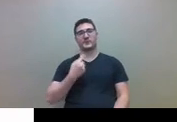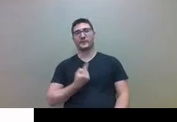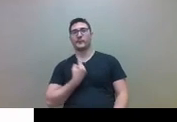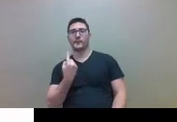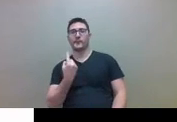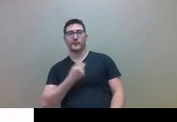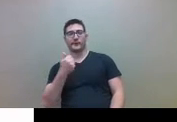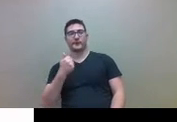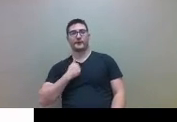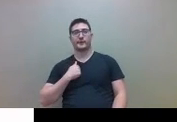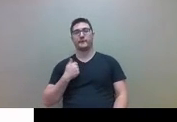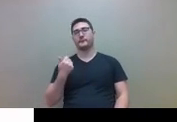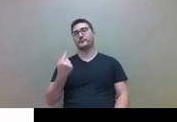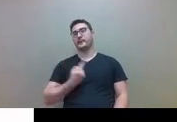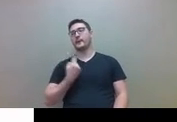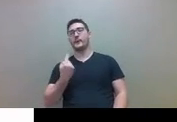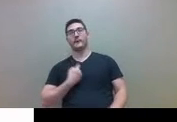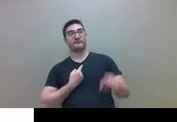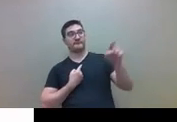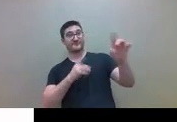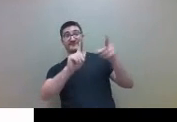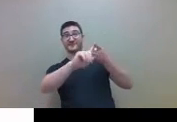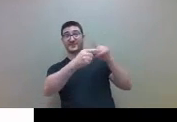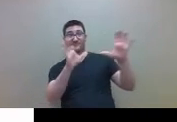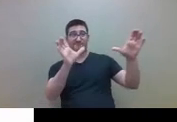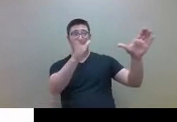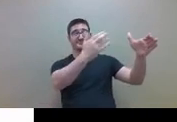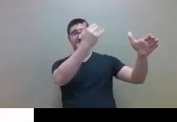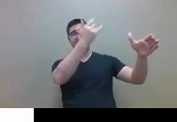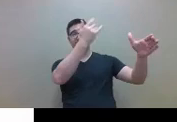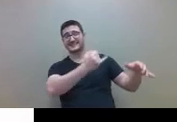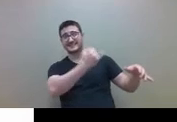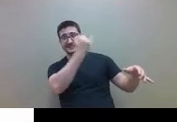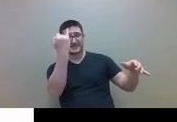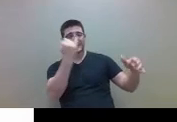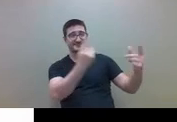you're not. But there are also just